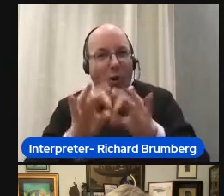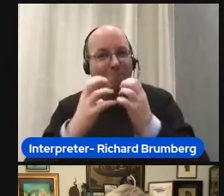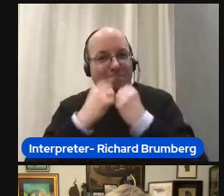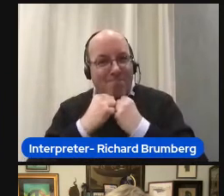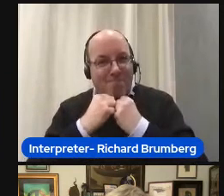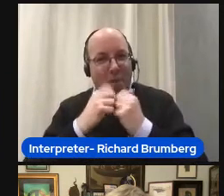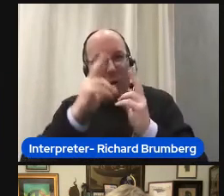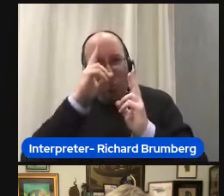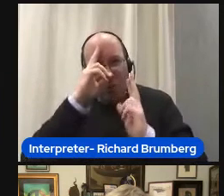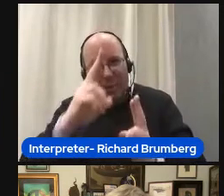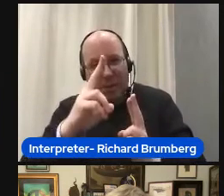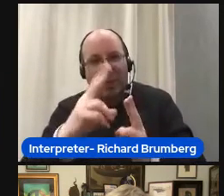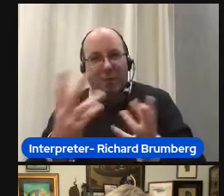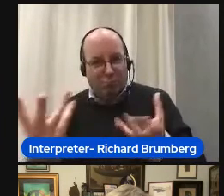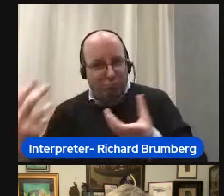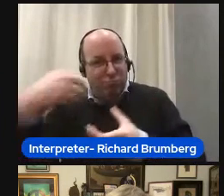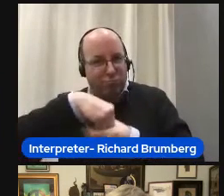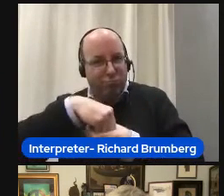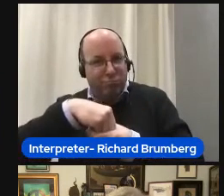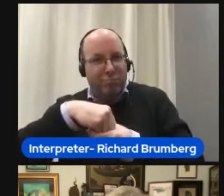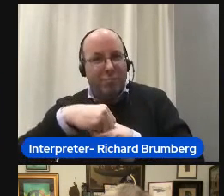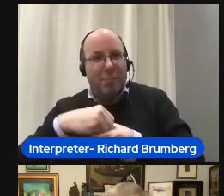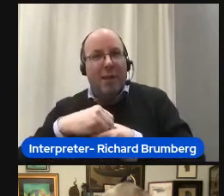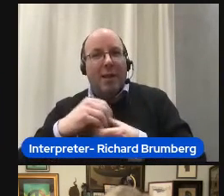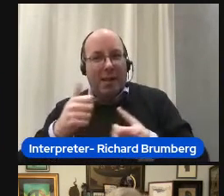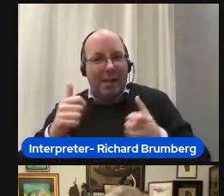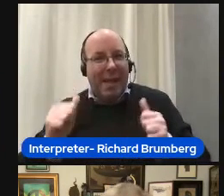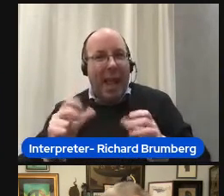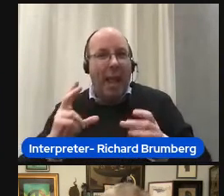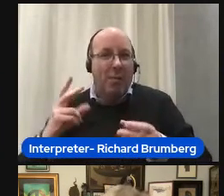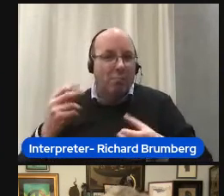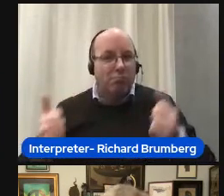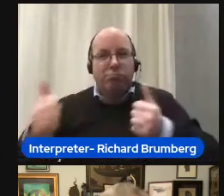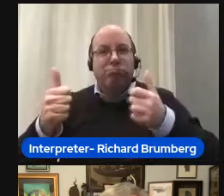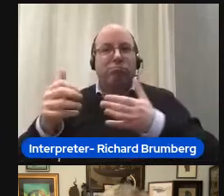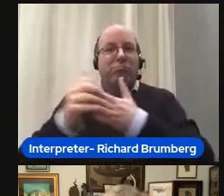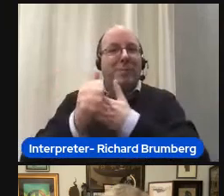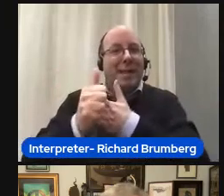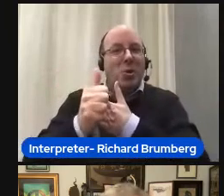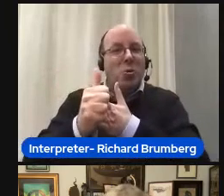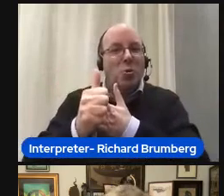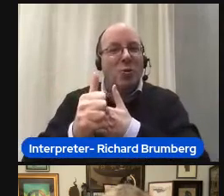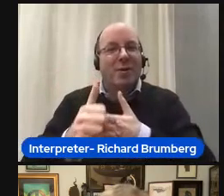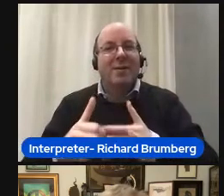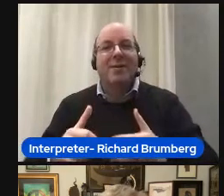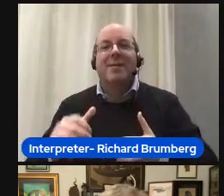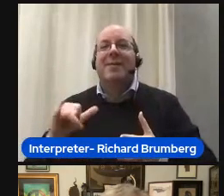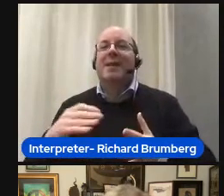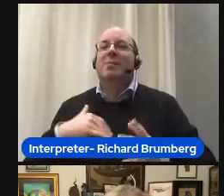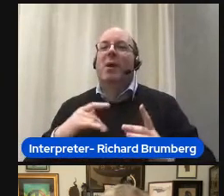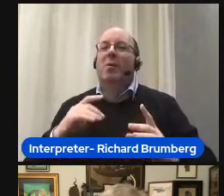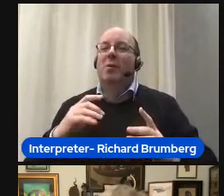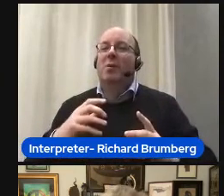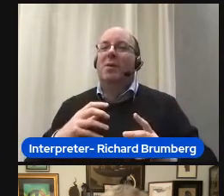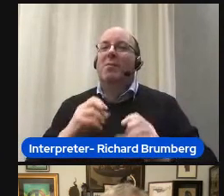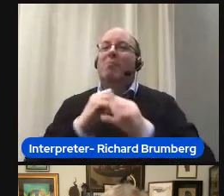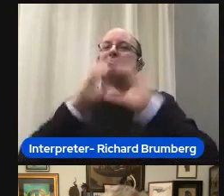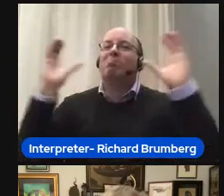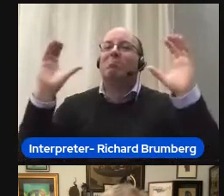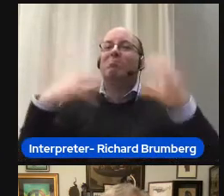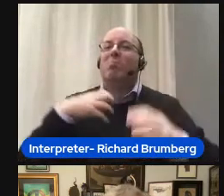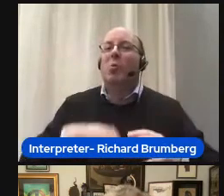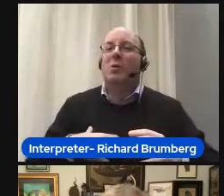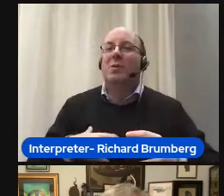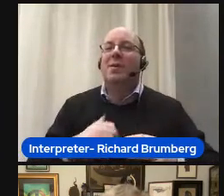respected, have a seat at the table, are seen in leadership. And so it's my wish that Jewish Atlanta becomes